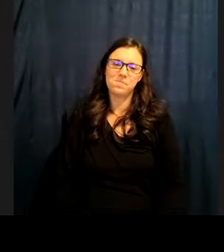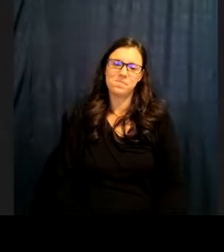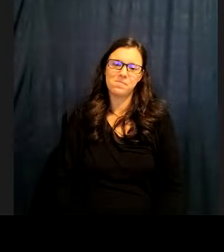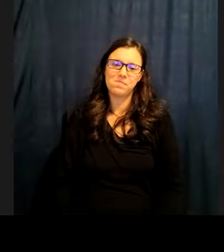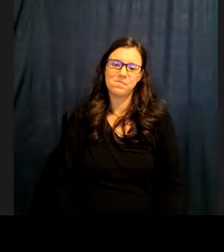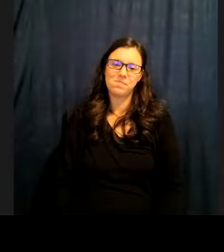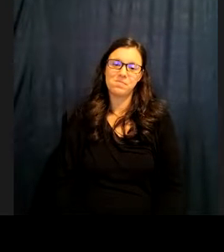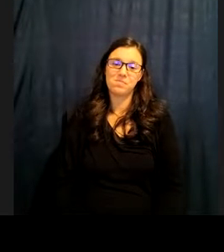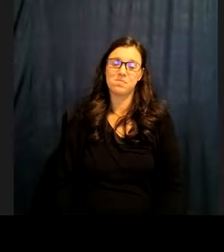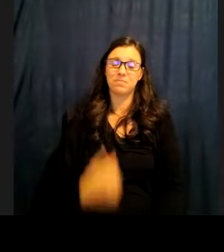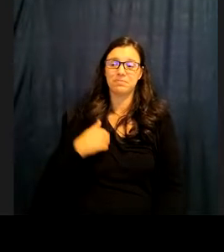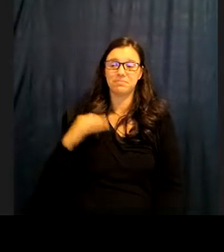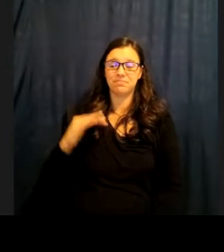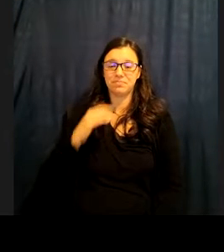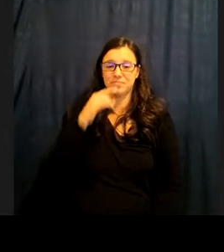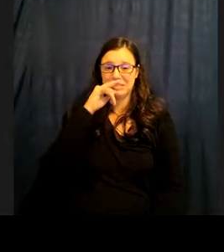When I was a little kid, I